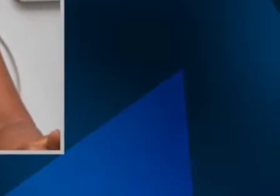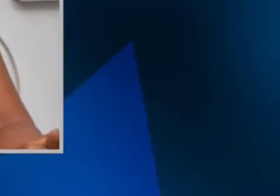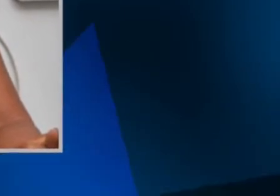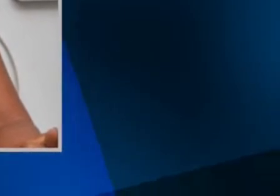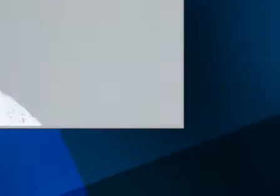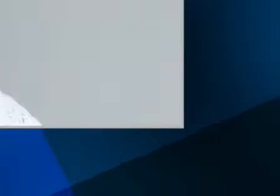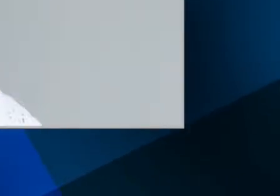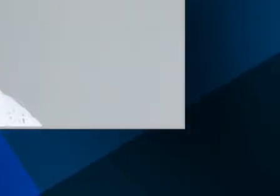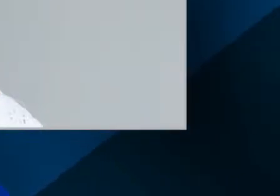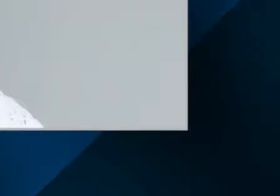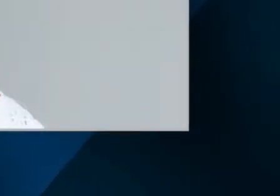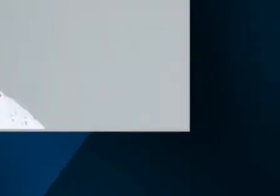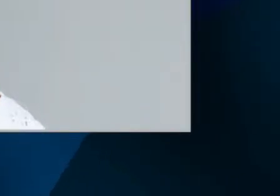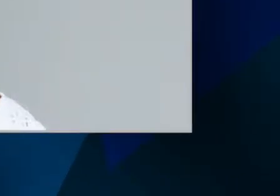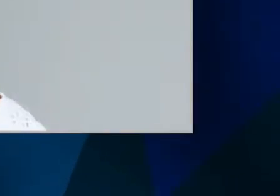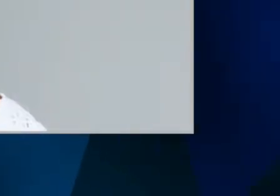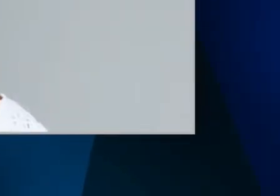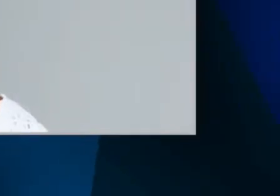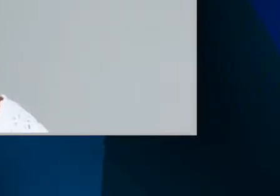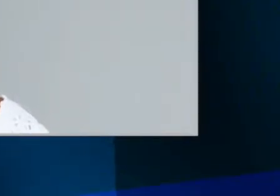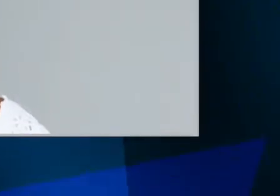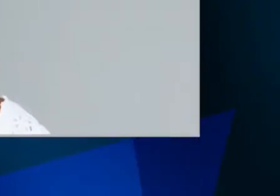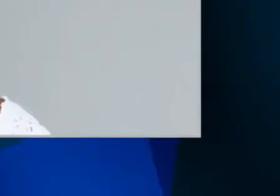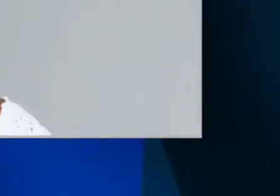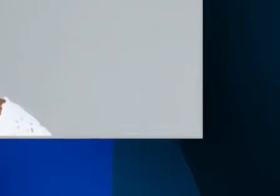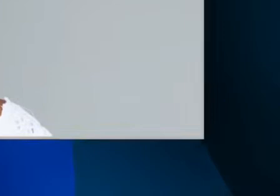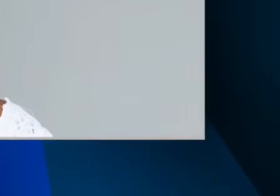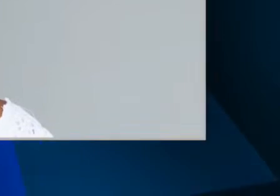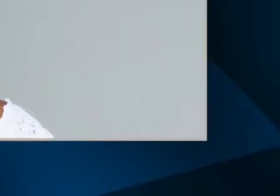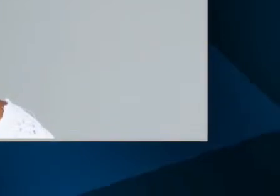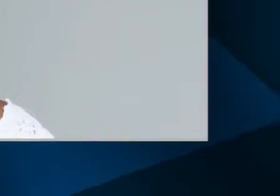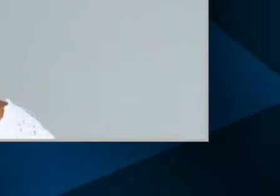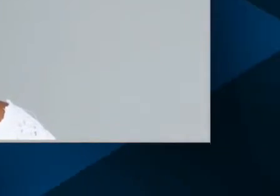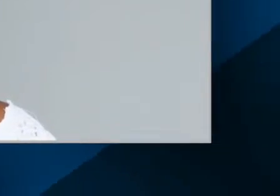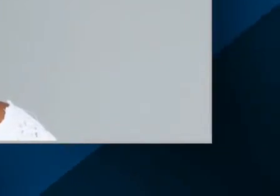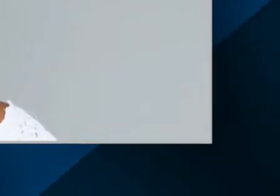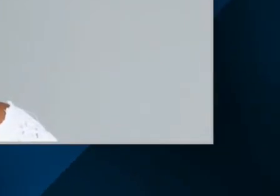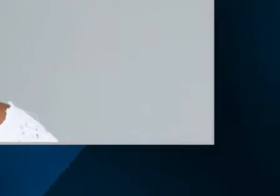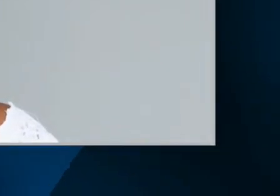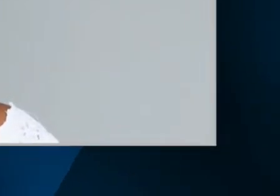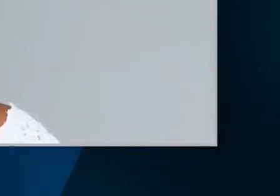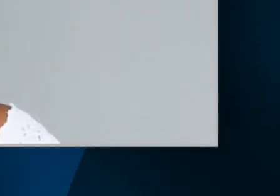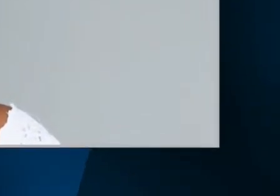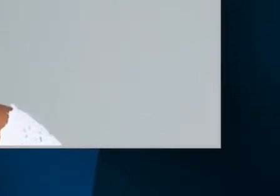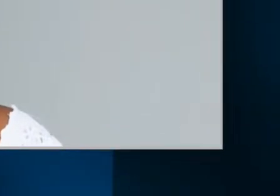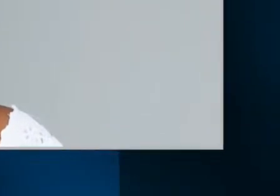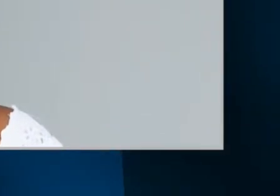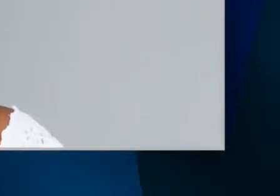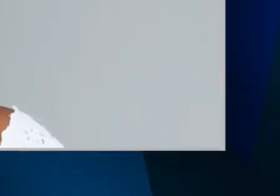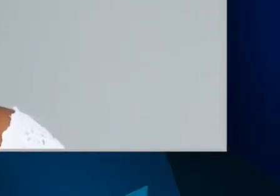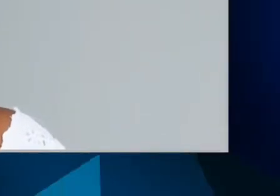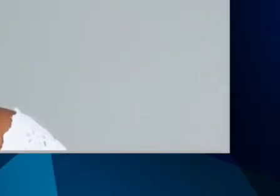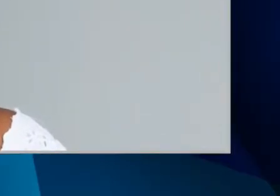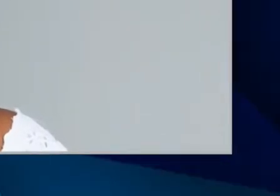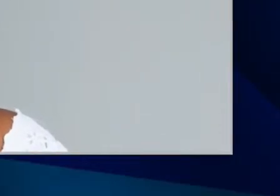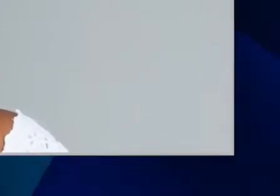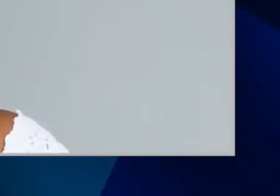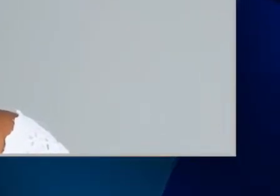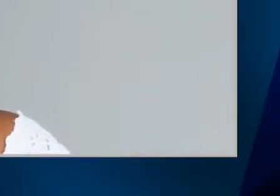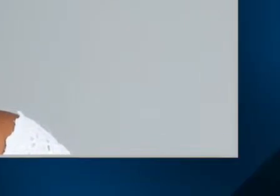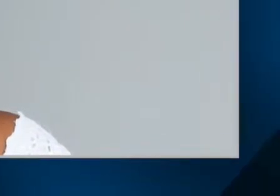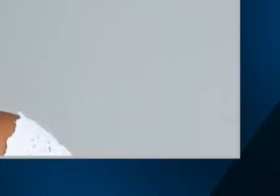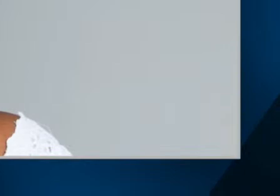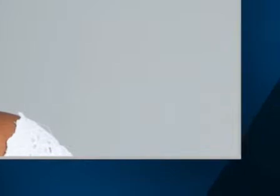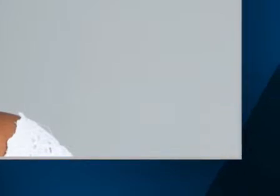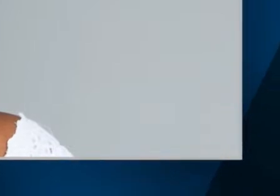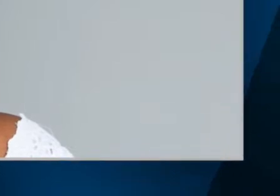food safety. She believes that school farms should no longer be used as a place of punishment, but as places of innovation, farm picnics, and